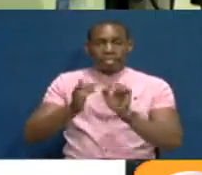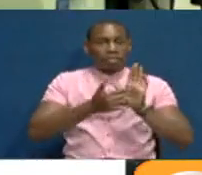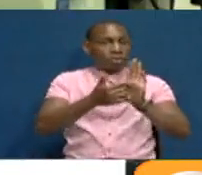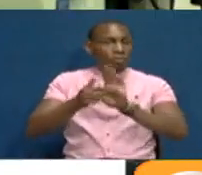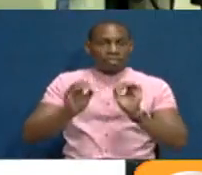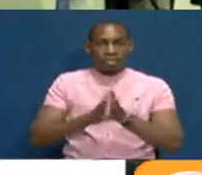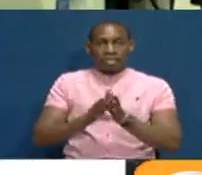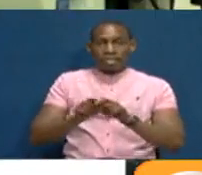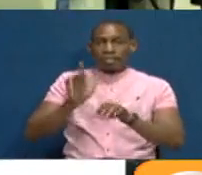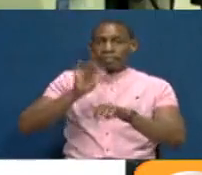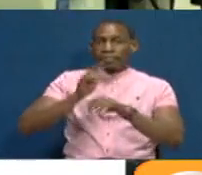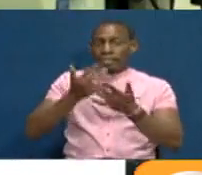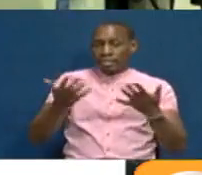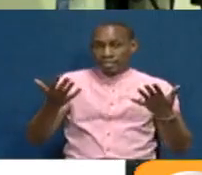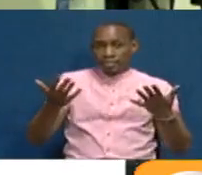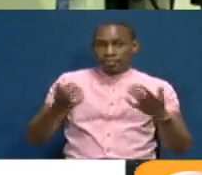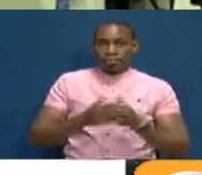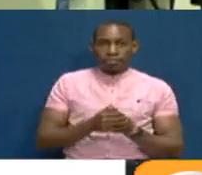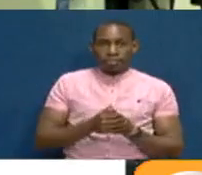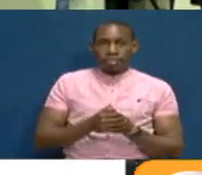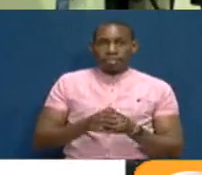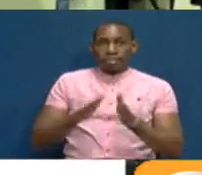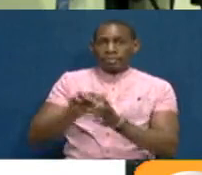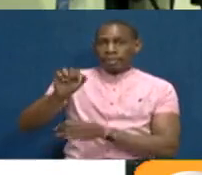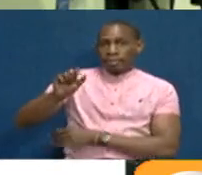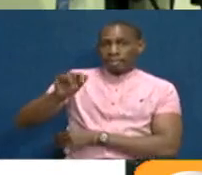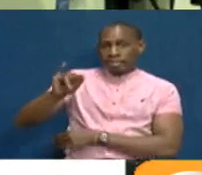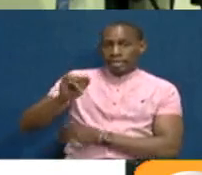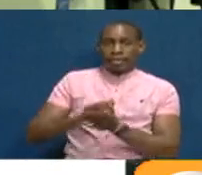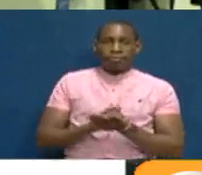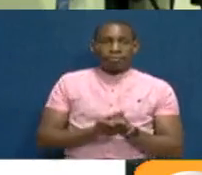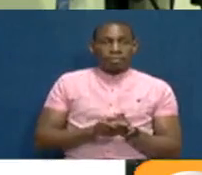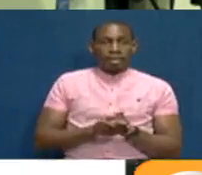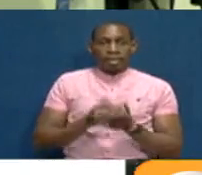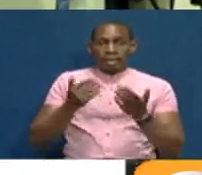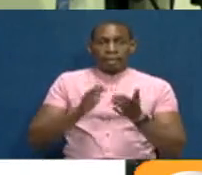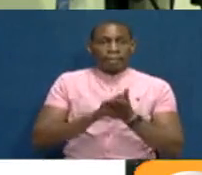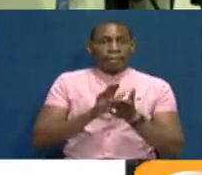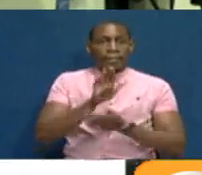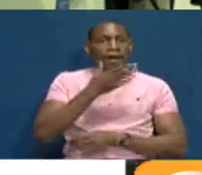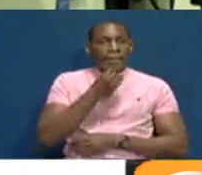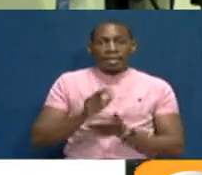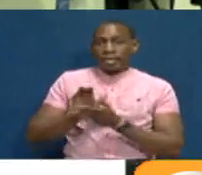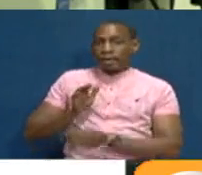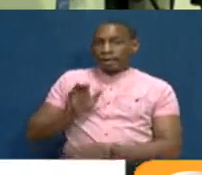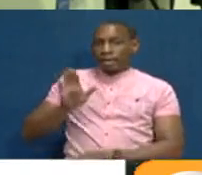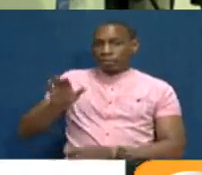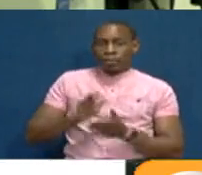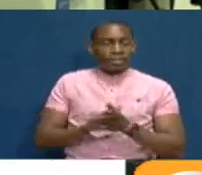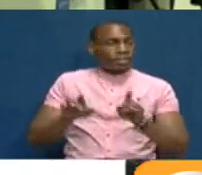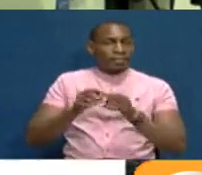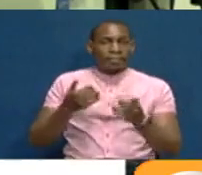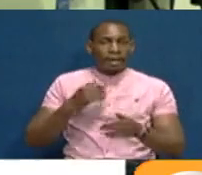like infective processes, like sexually transmitted infections. You keep on getting that, whether you're a man or a woman, you are going to